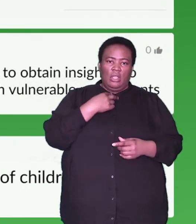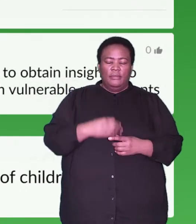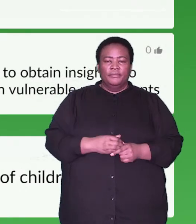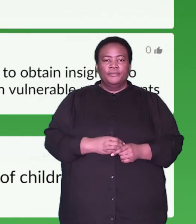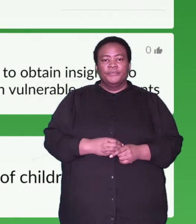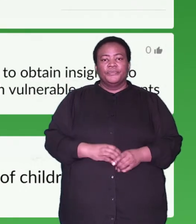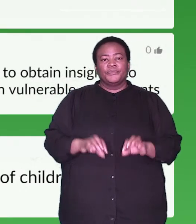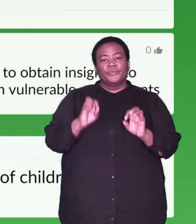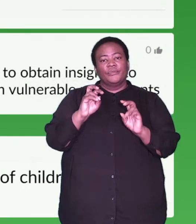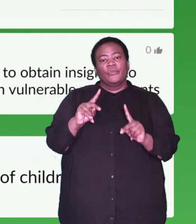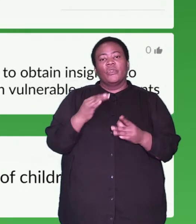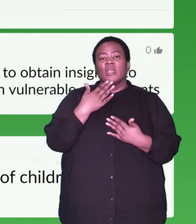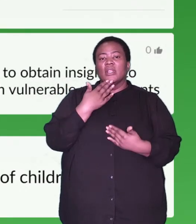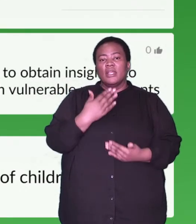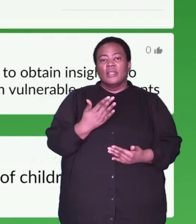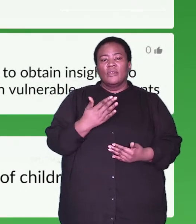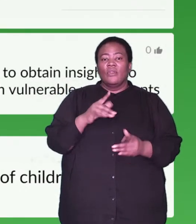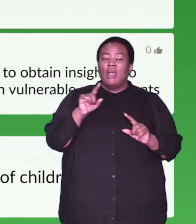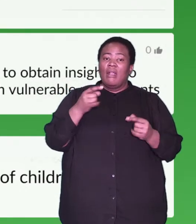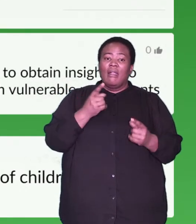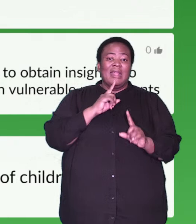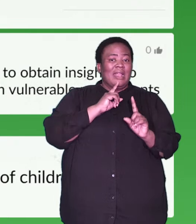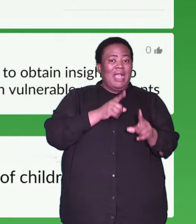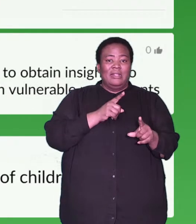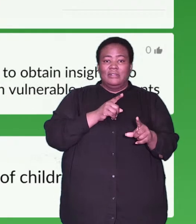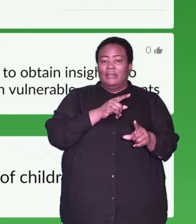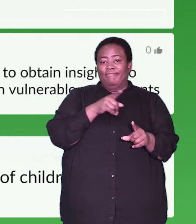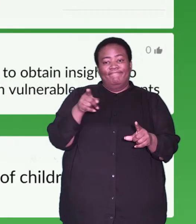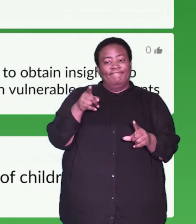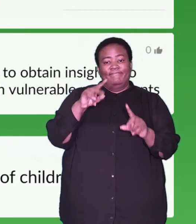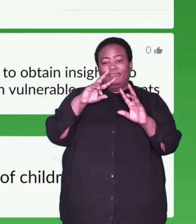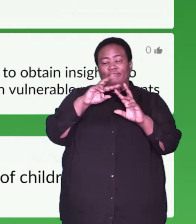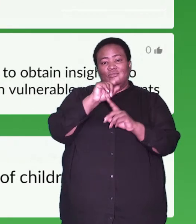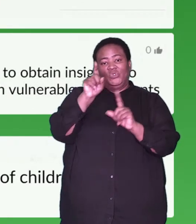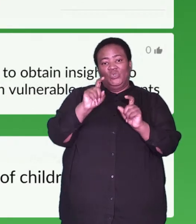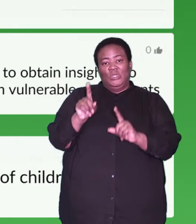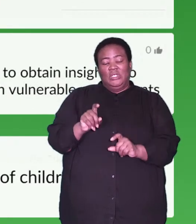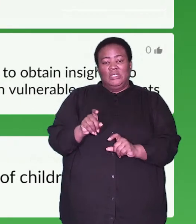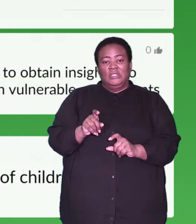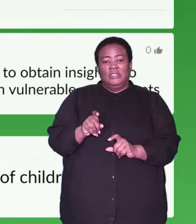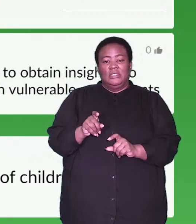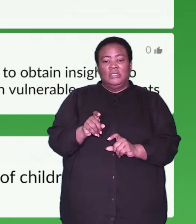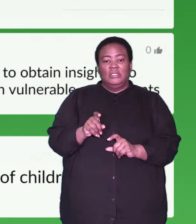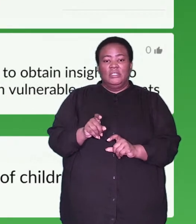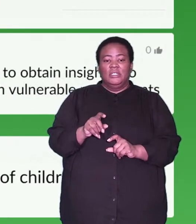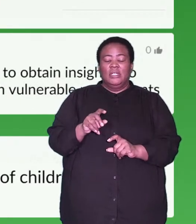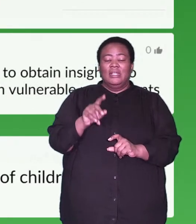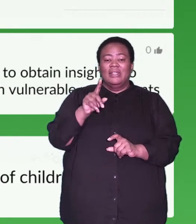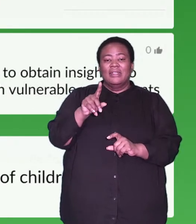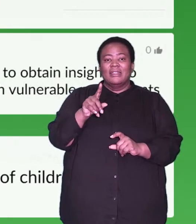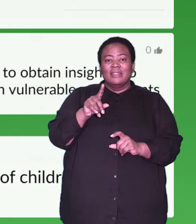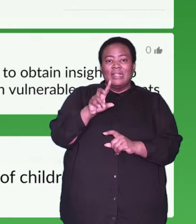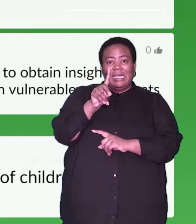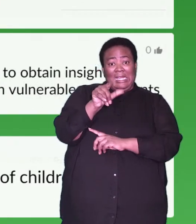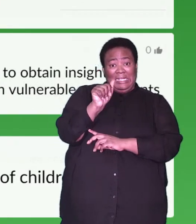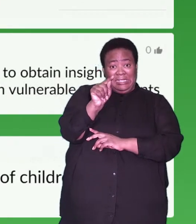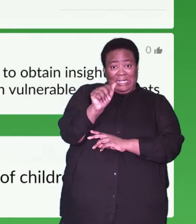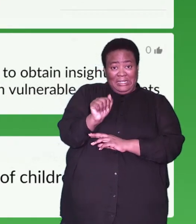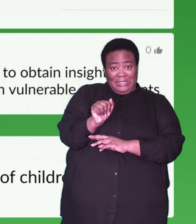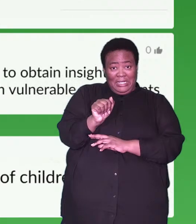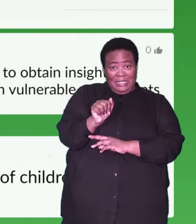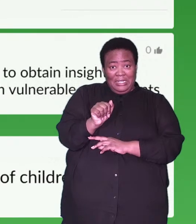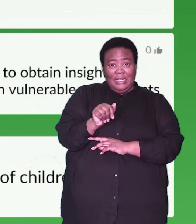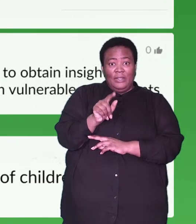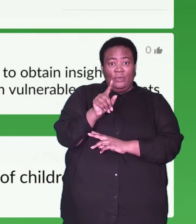So I can't answer either of those questions. The NIDS-CRAM data, although the NIDS-CRAM